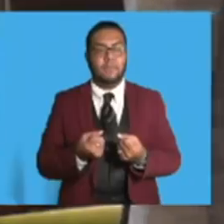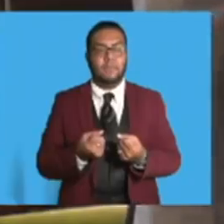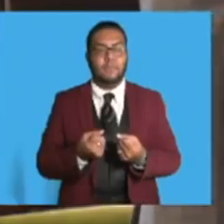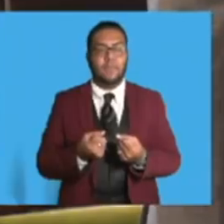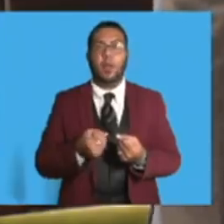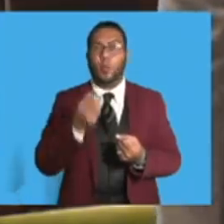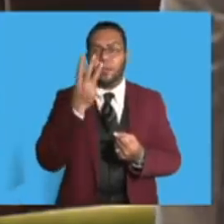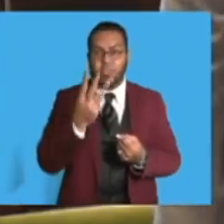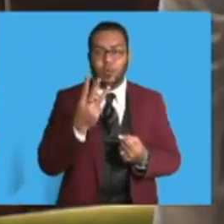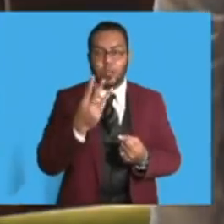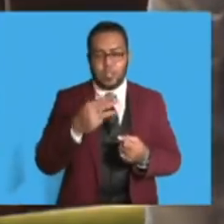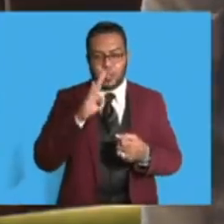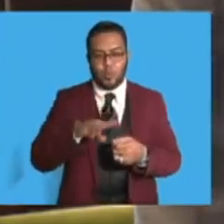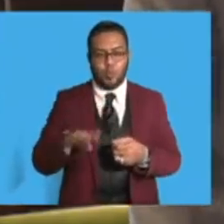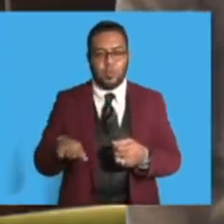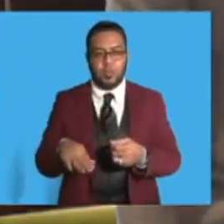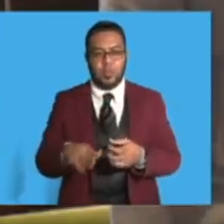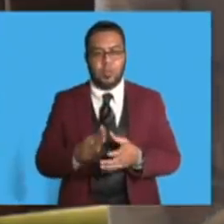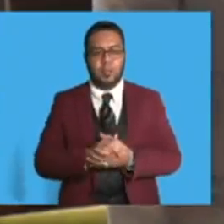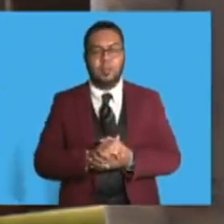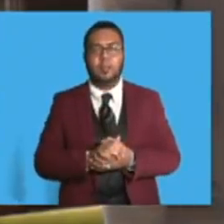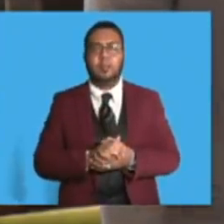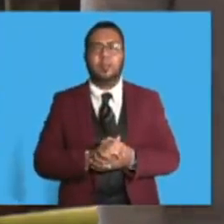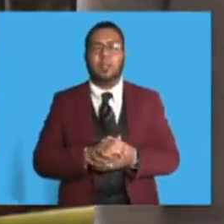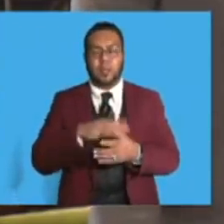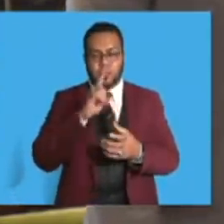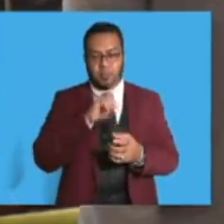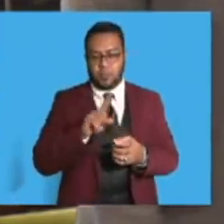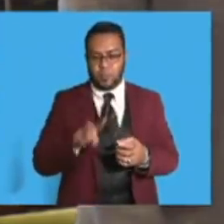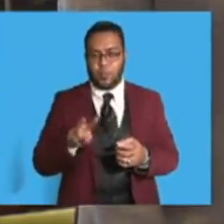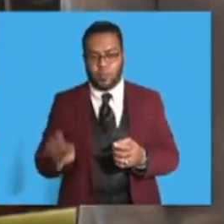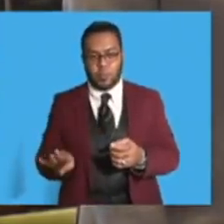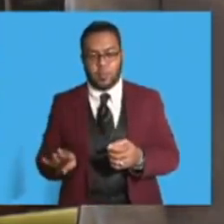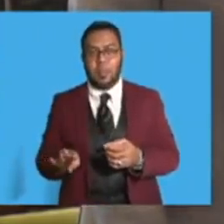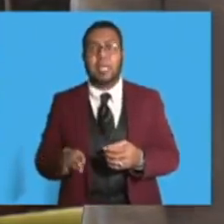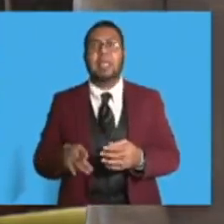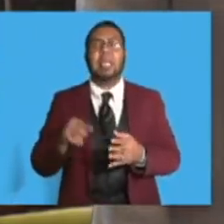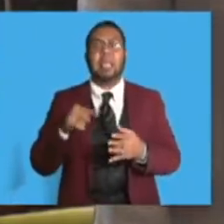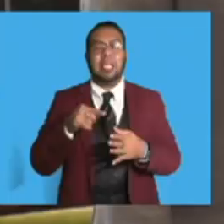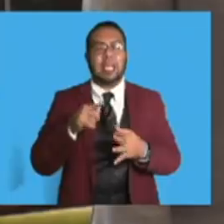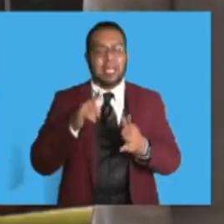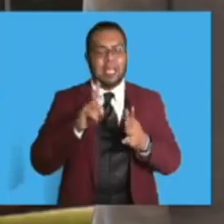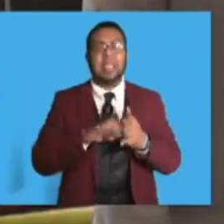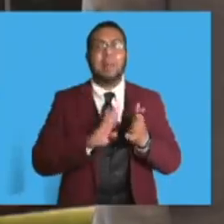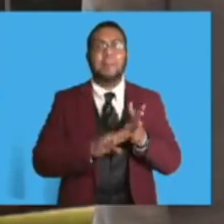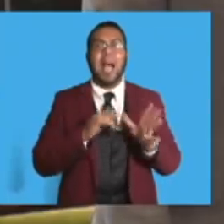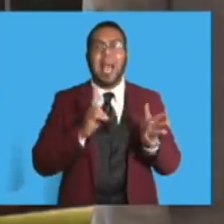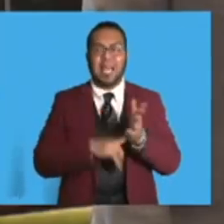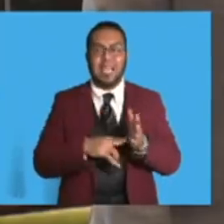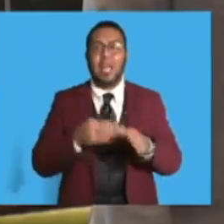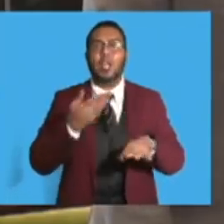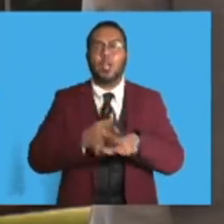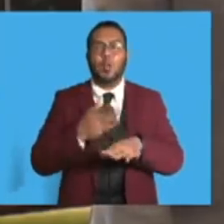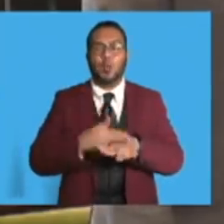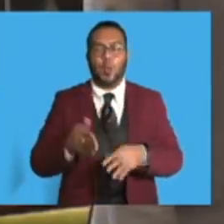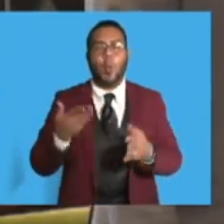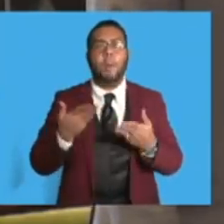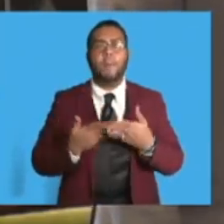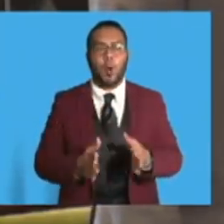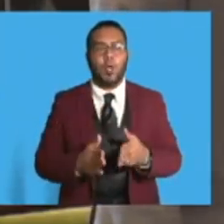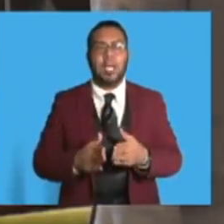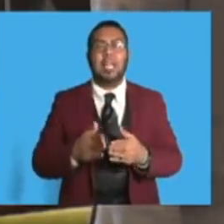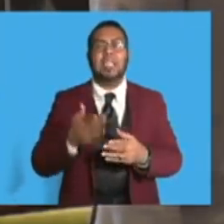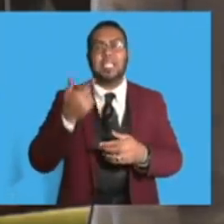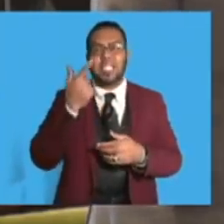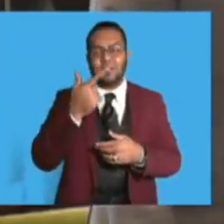We now have three children, Ibrahim, Idris, and Iman. Iman being the new addition, born on the 7th of July last year. Suffice